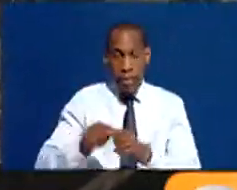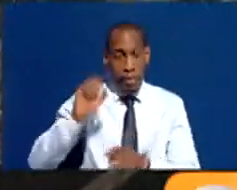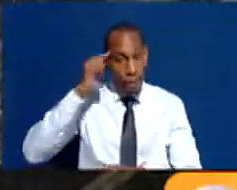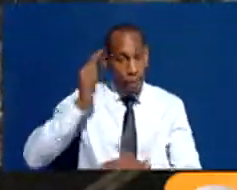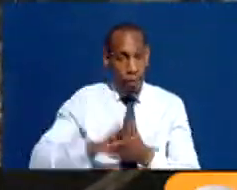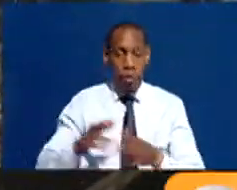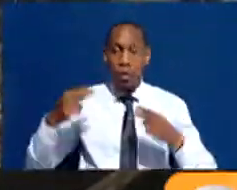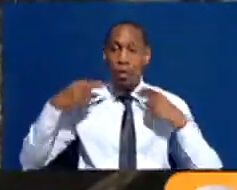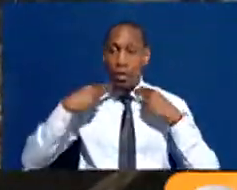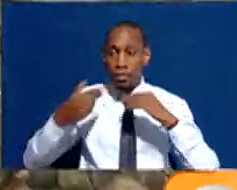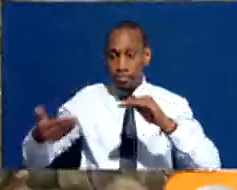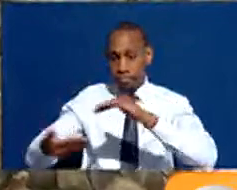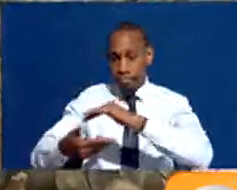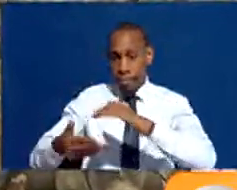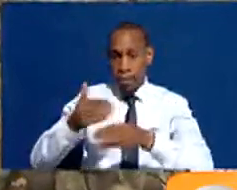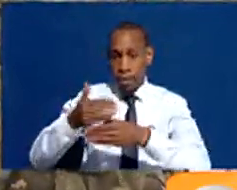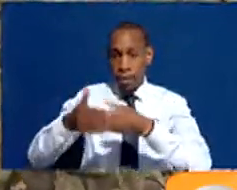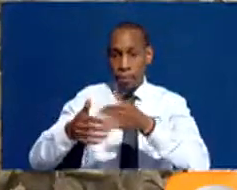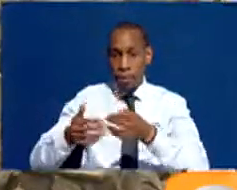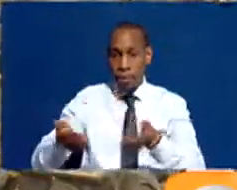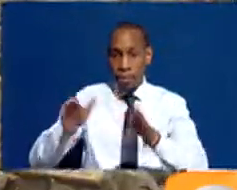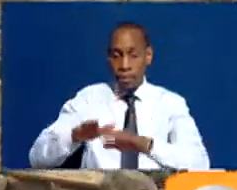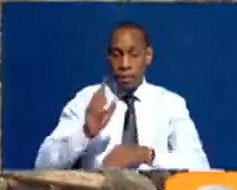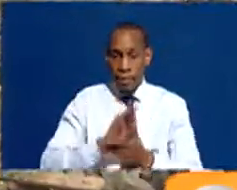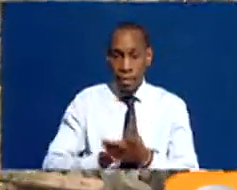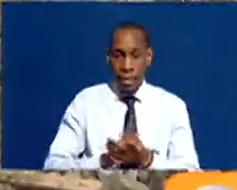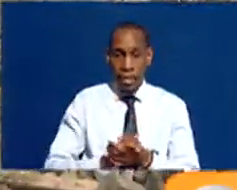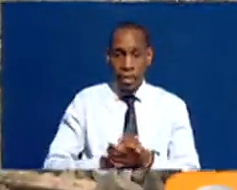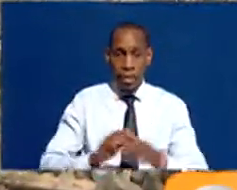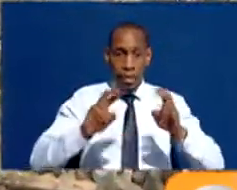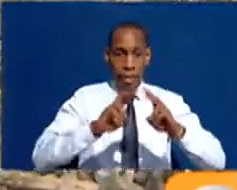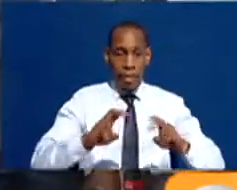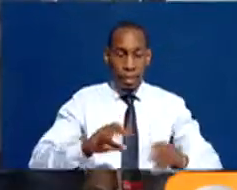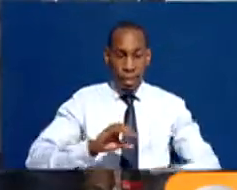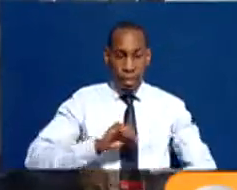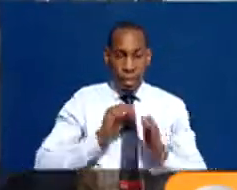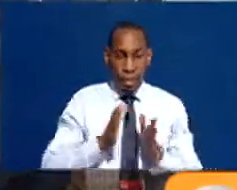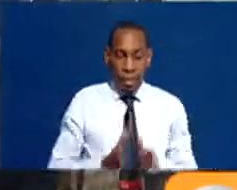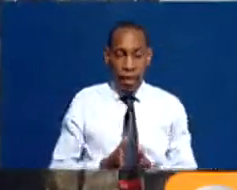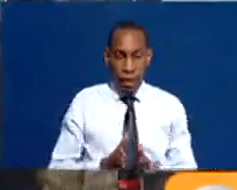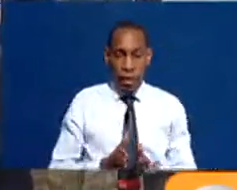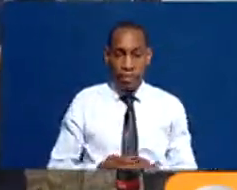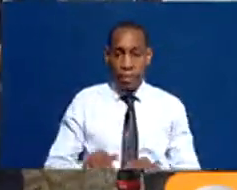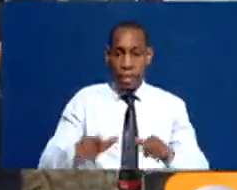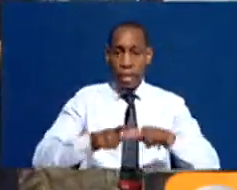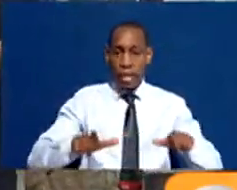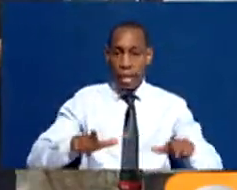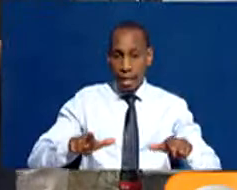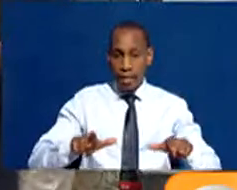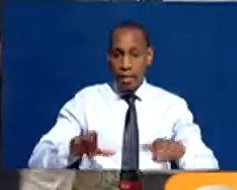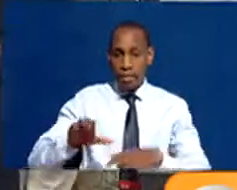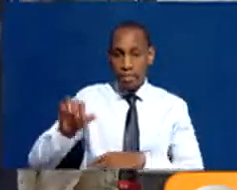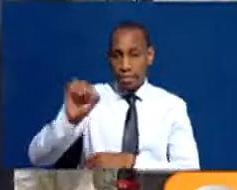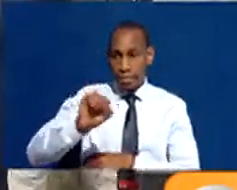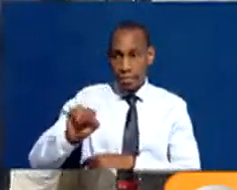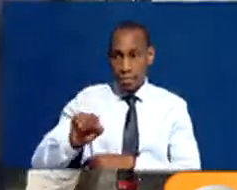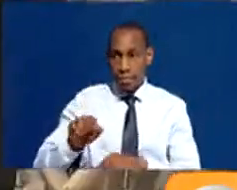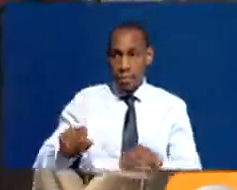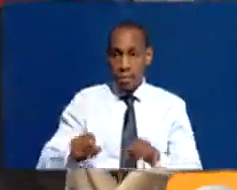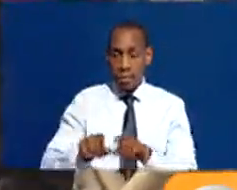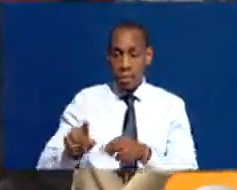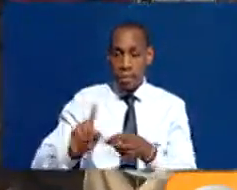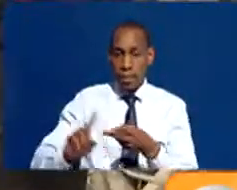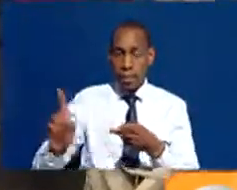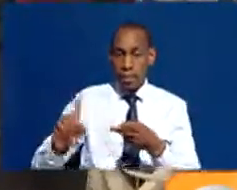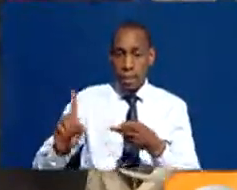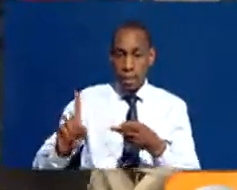to be trapped under the rubble. As the hunt for the developer picks up pace, Lands Cabinet Secretary Zachariah Njeru, Nairobi